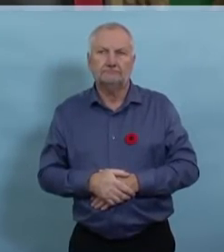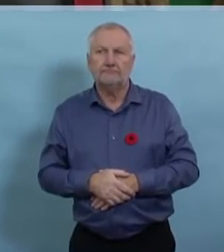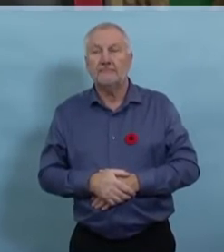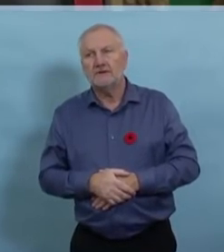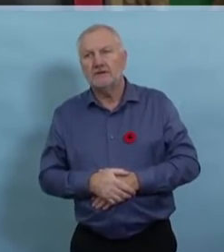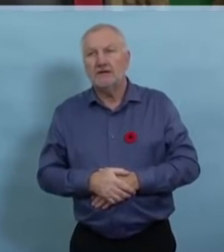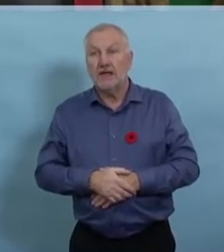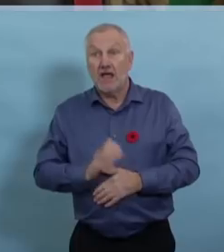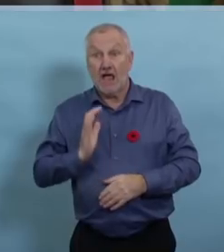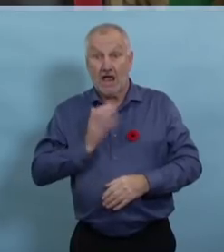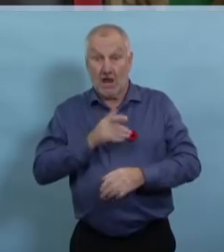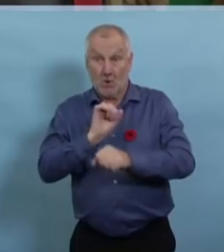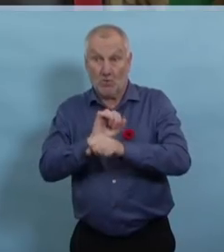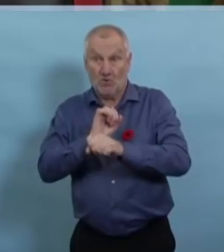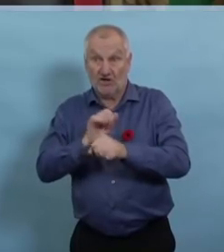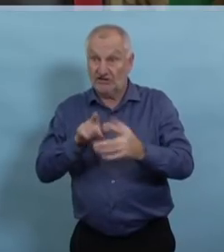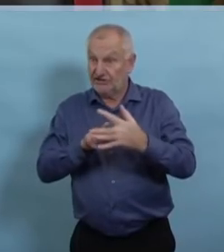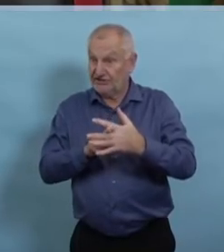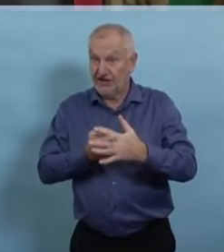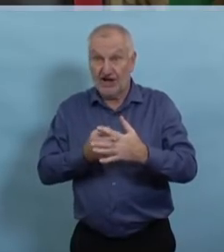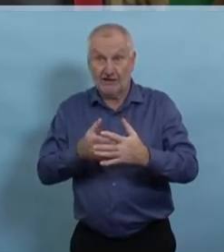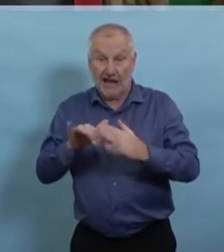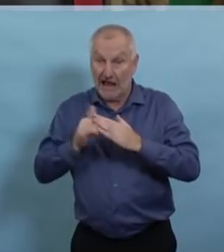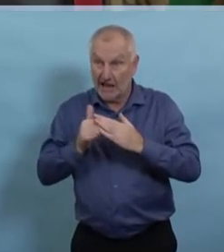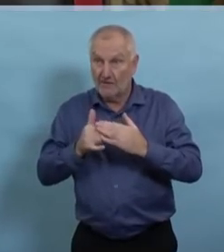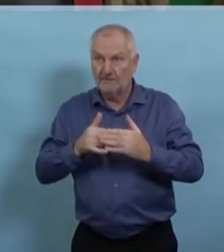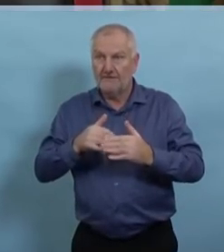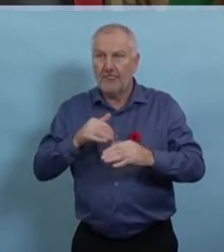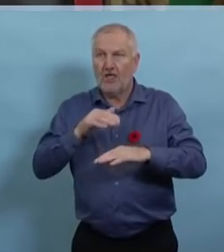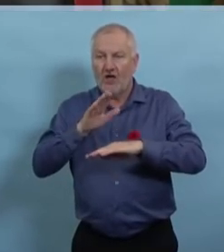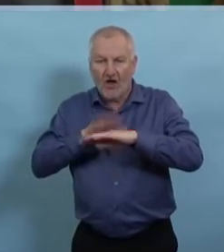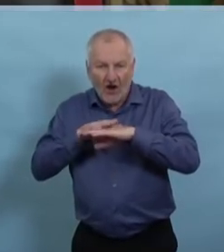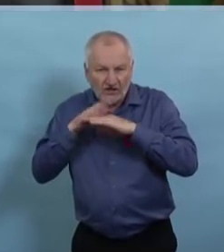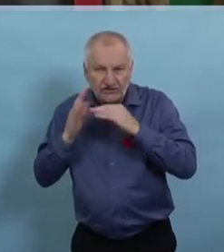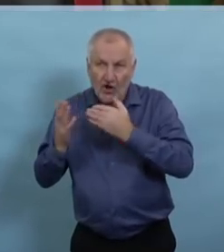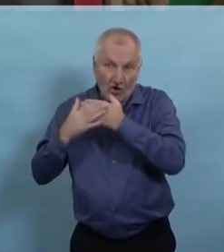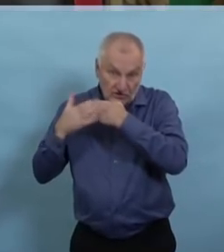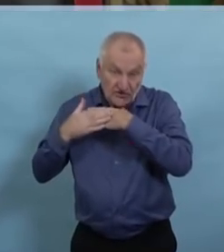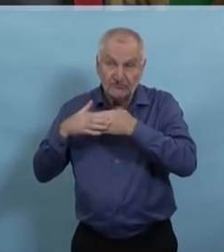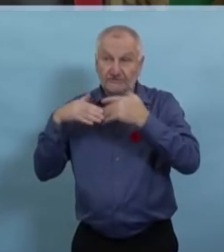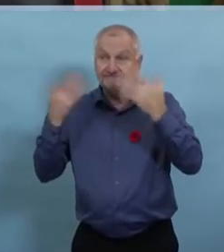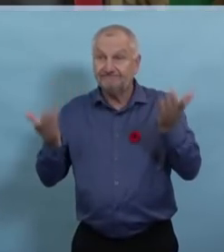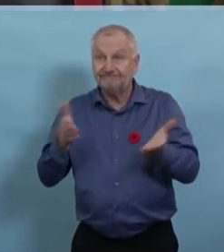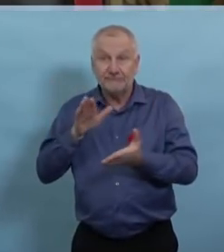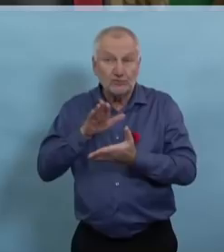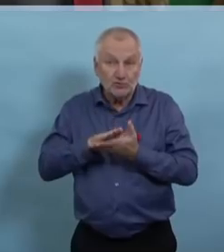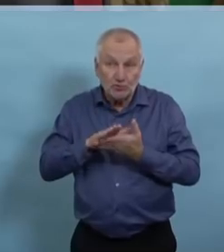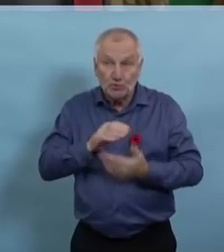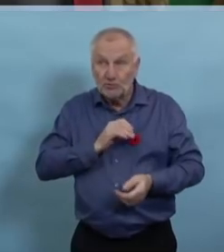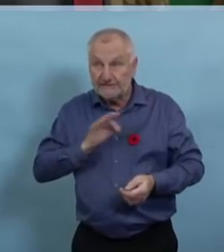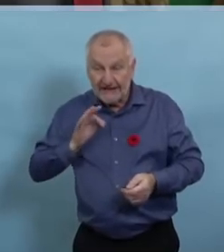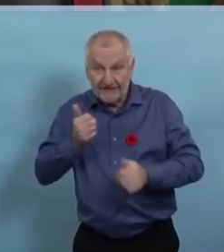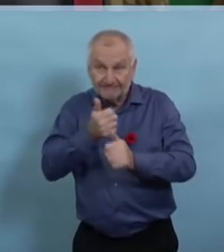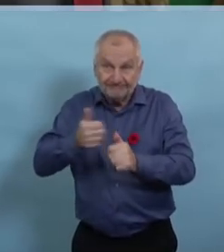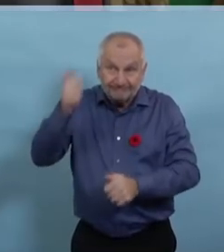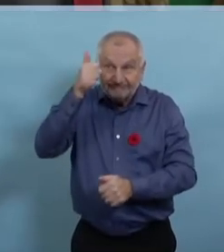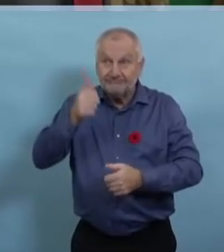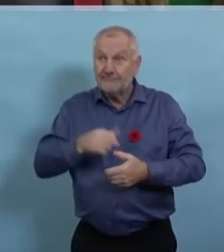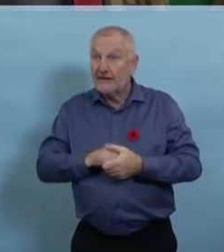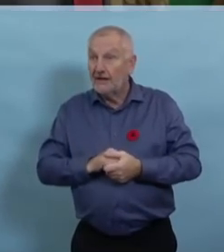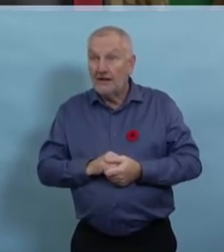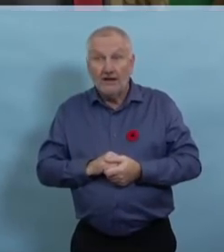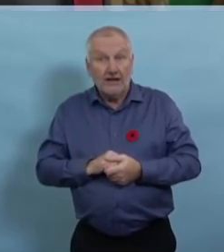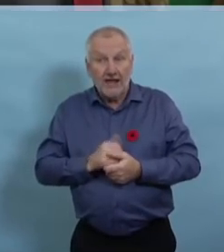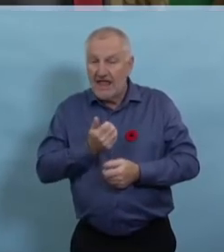started with the consultations with superintendents last week, and we'll start to move out towards further building of